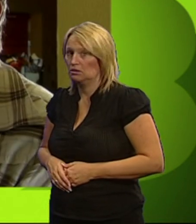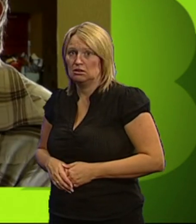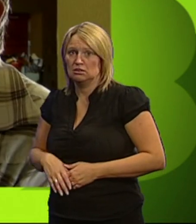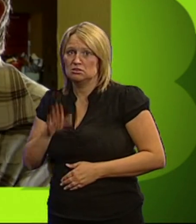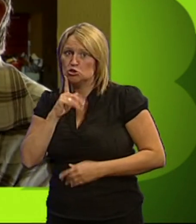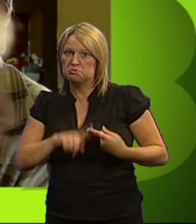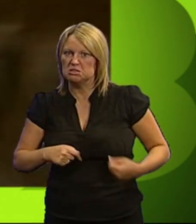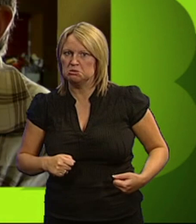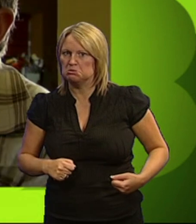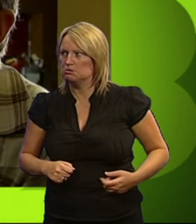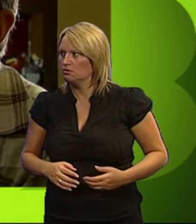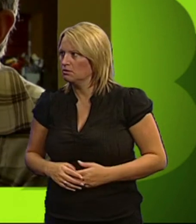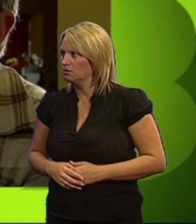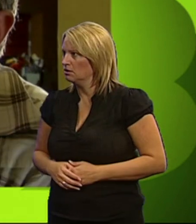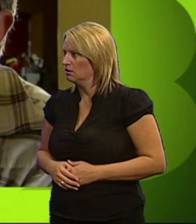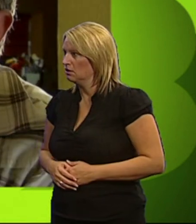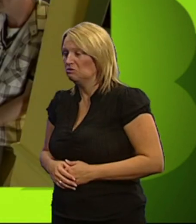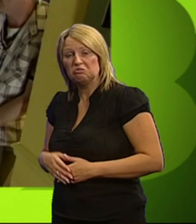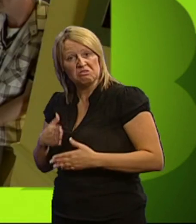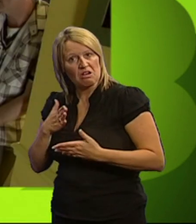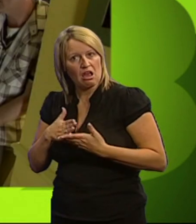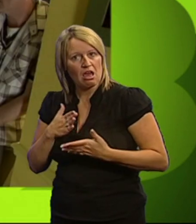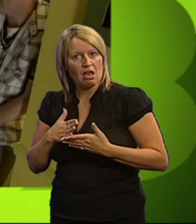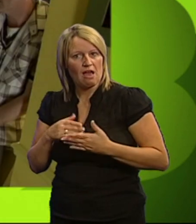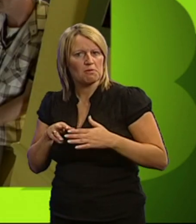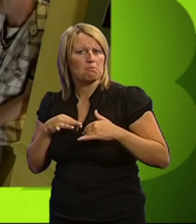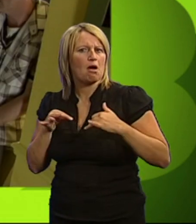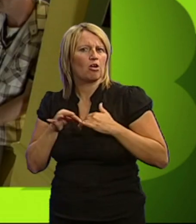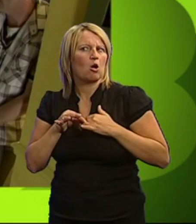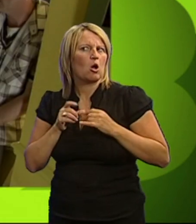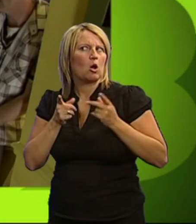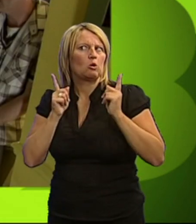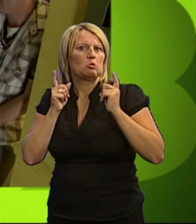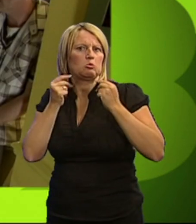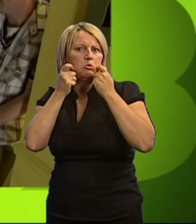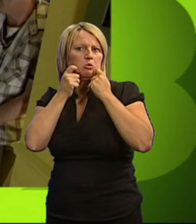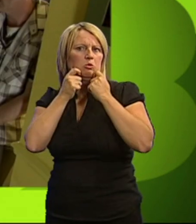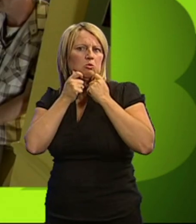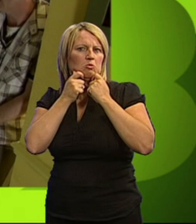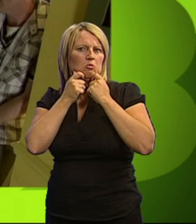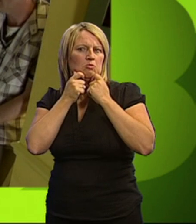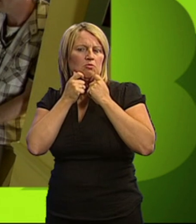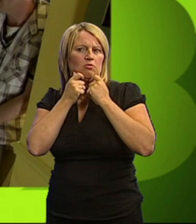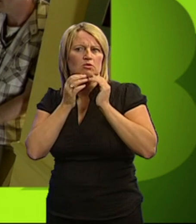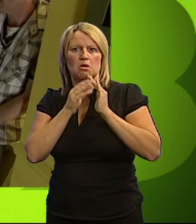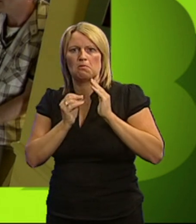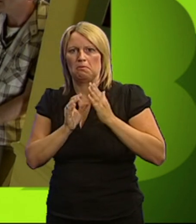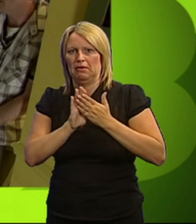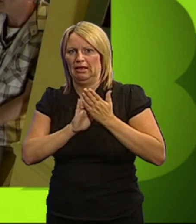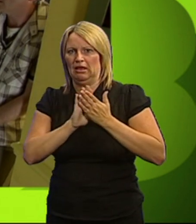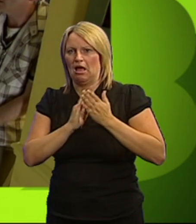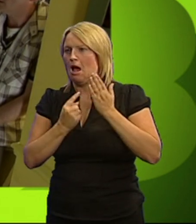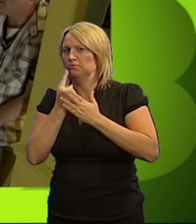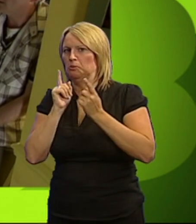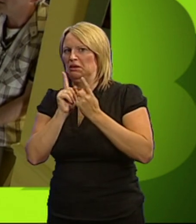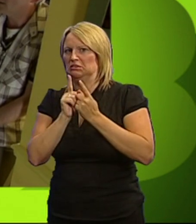Excuse me? Really? So if I was to marry County, for example, and he happened to meet